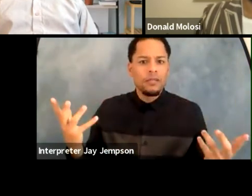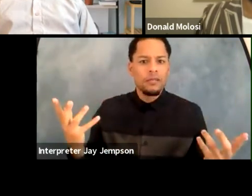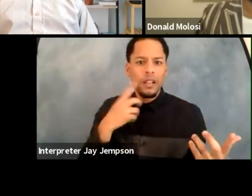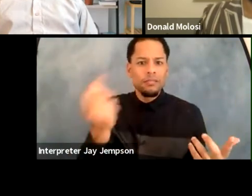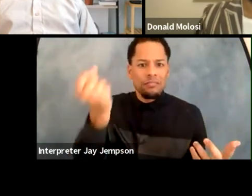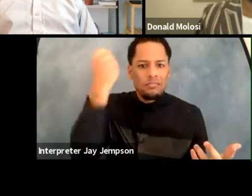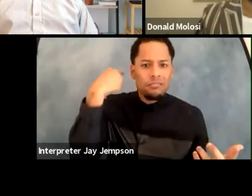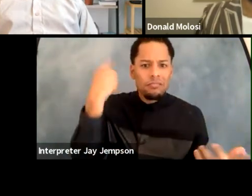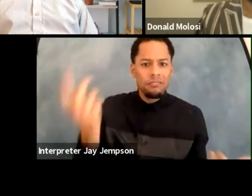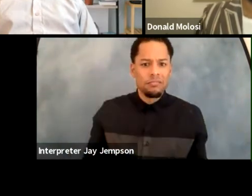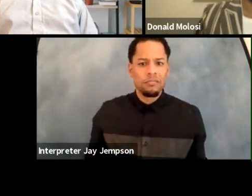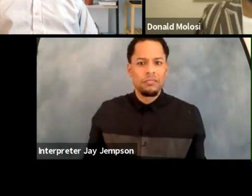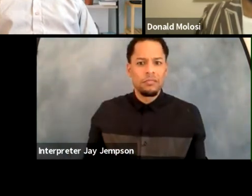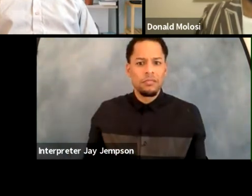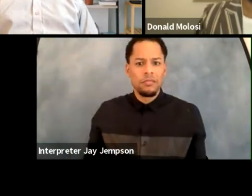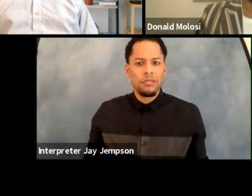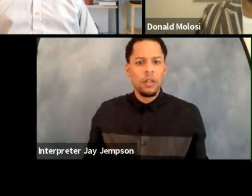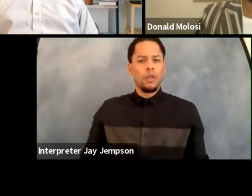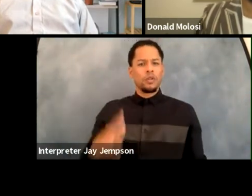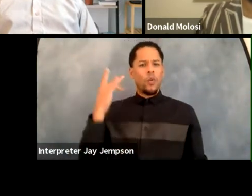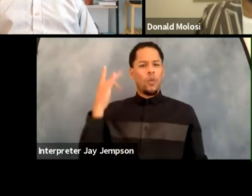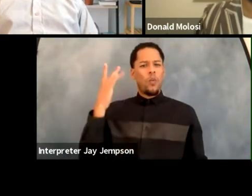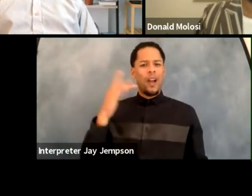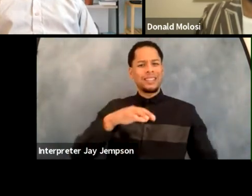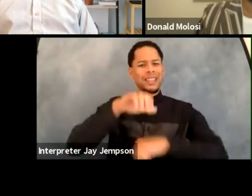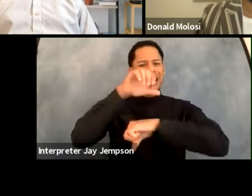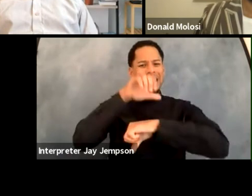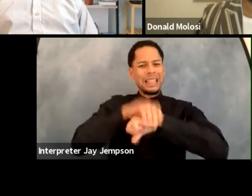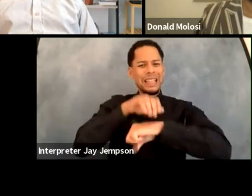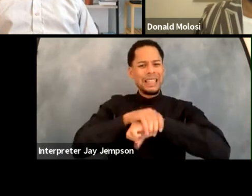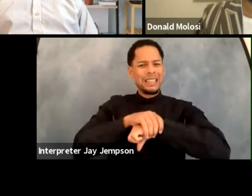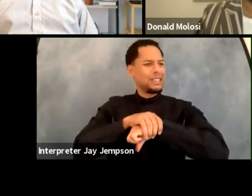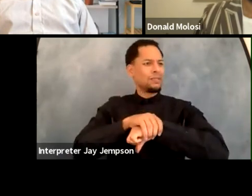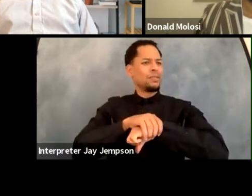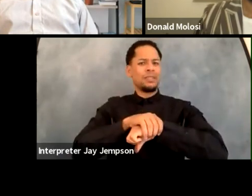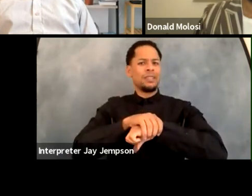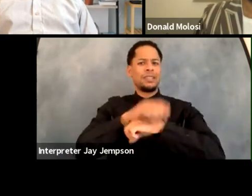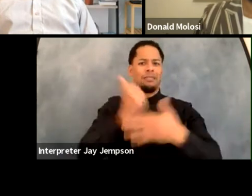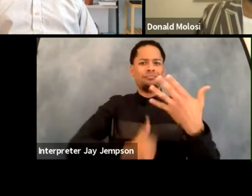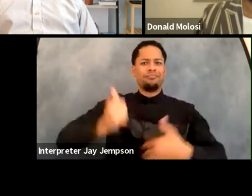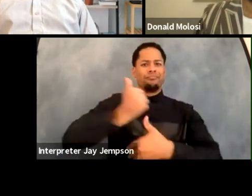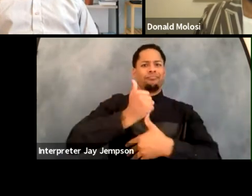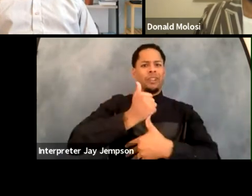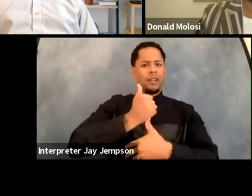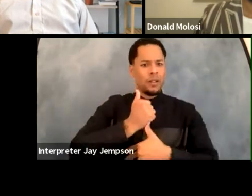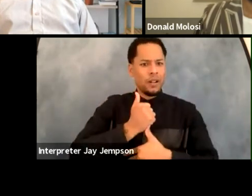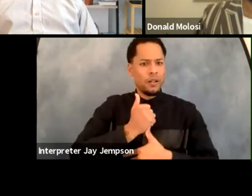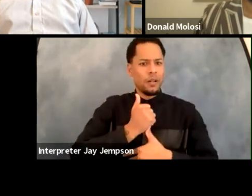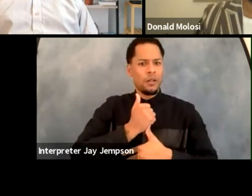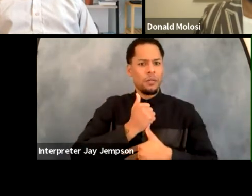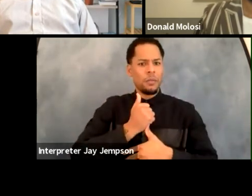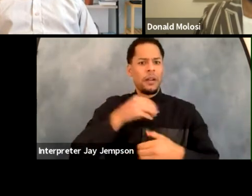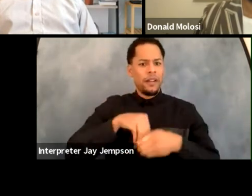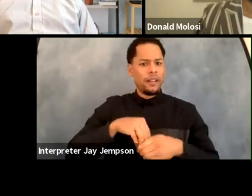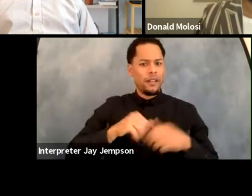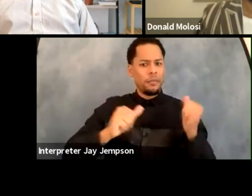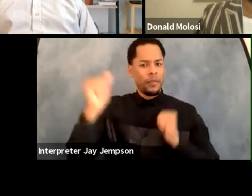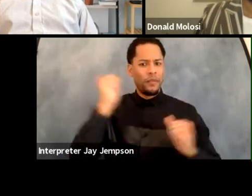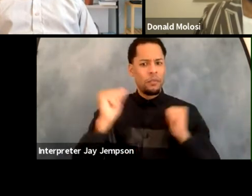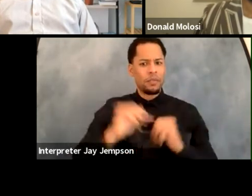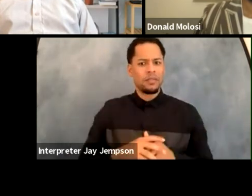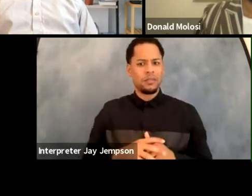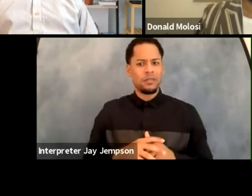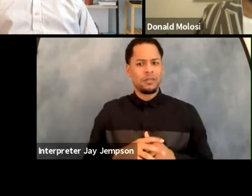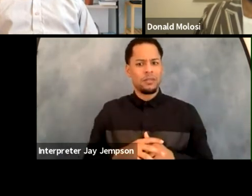mode of communication for everybody? You know, why must you do plays of certain ways? You know, so we decided, okay, let's make this thing